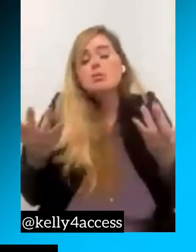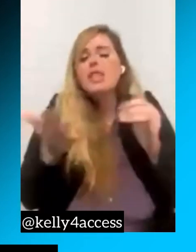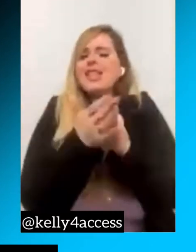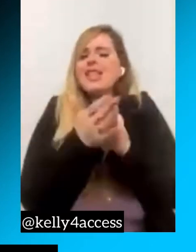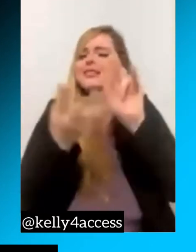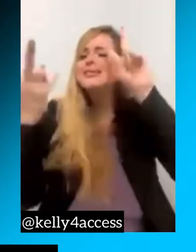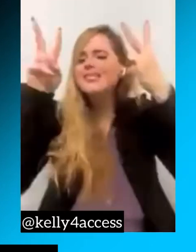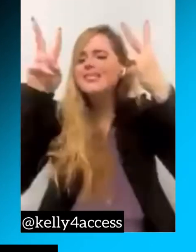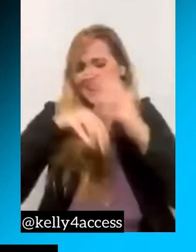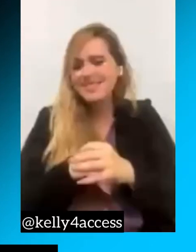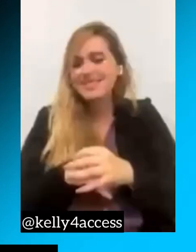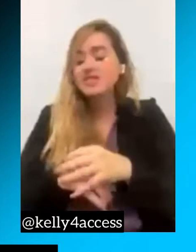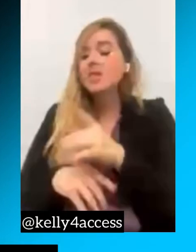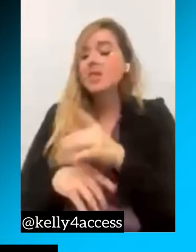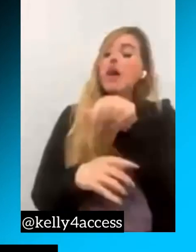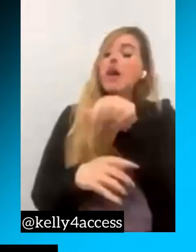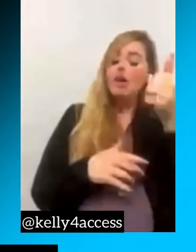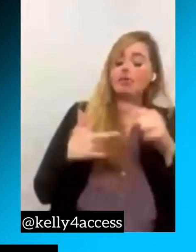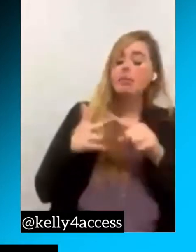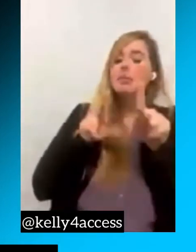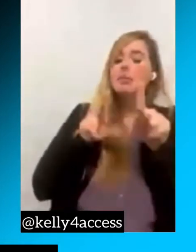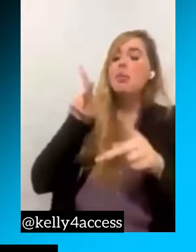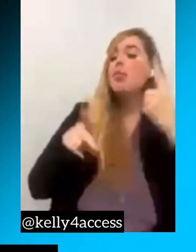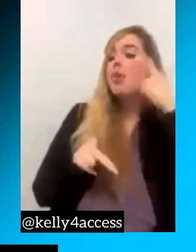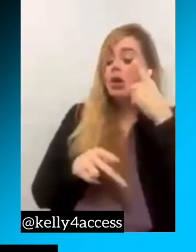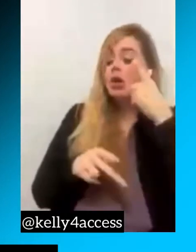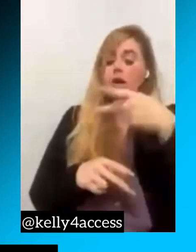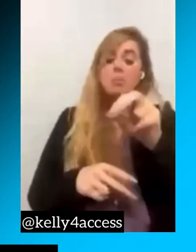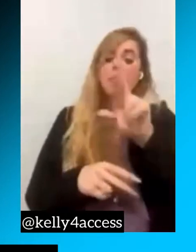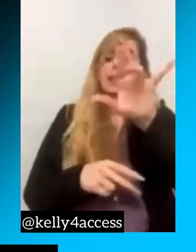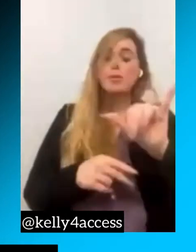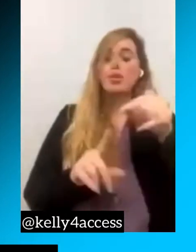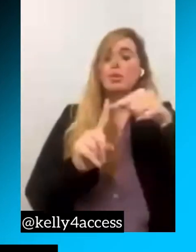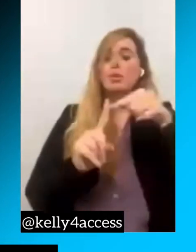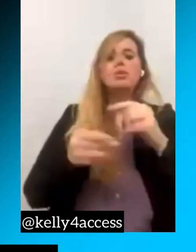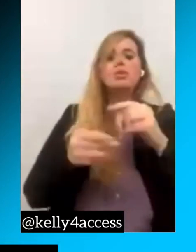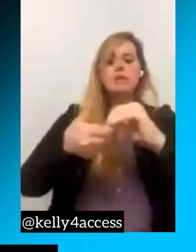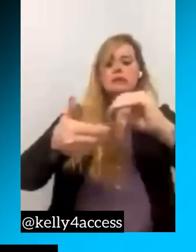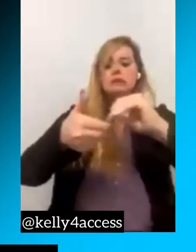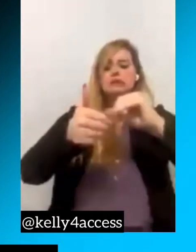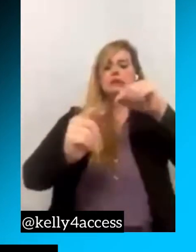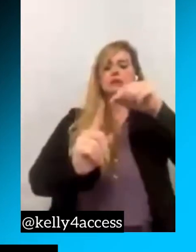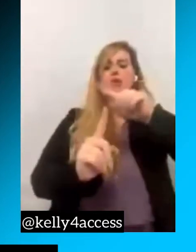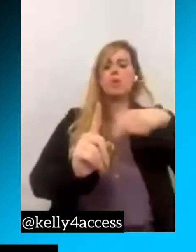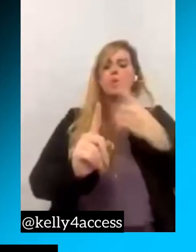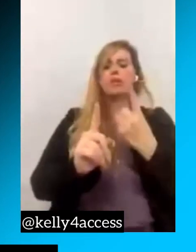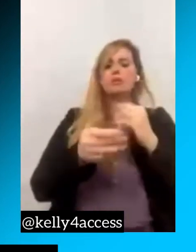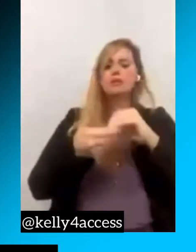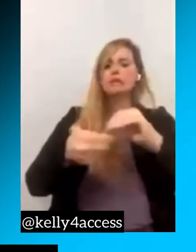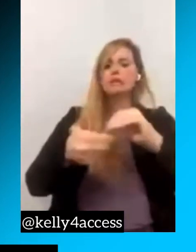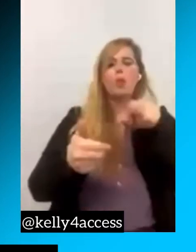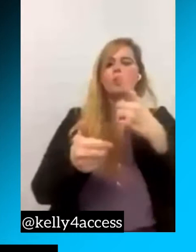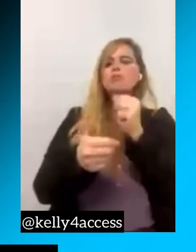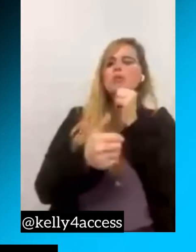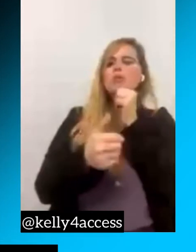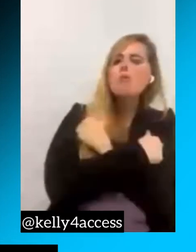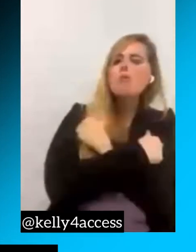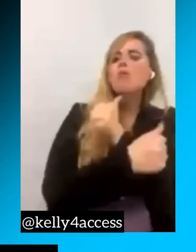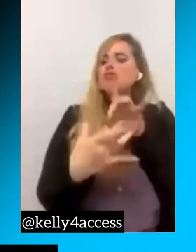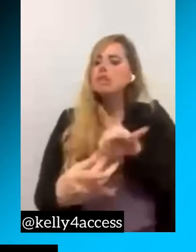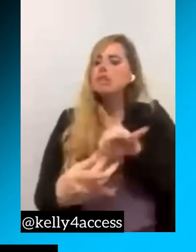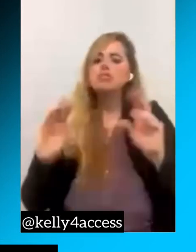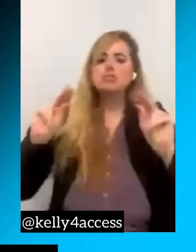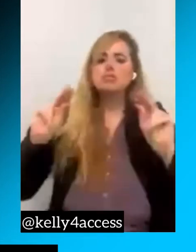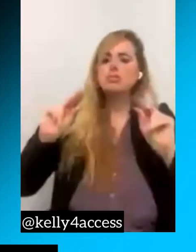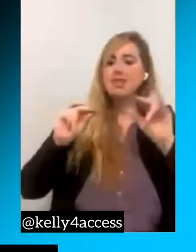about sex. Oh, yeah. That's a huge one. I even had that 2 weeks